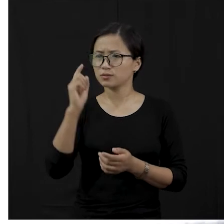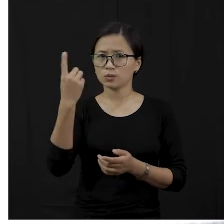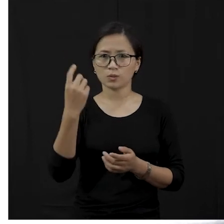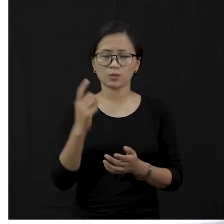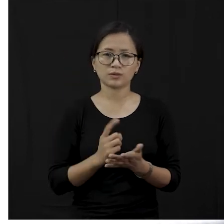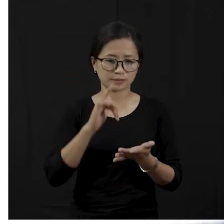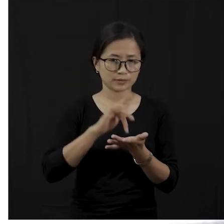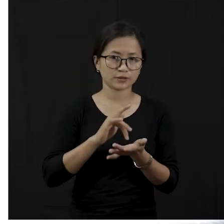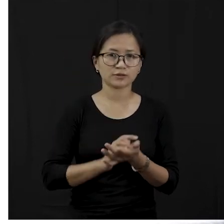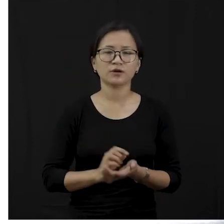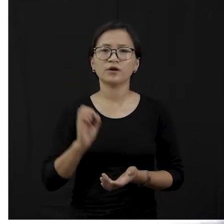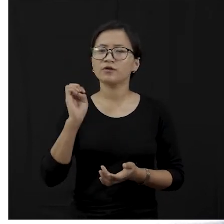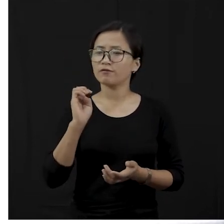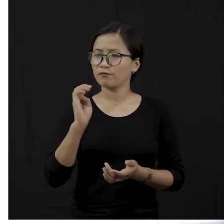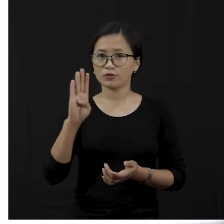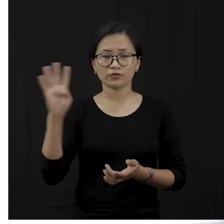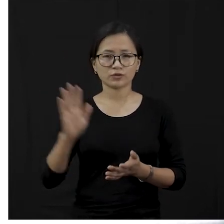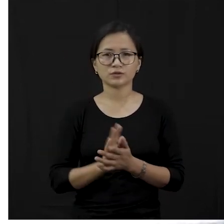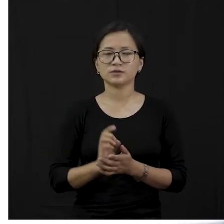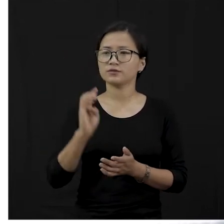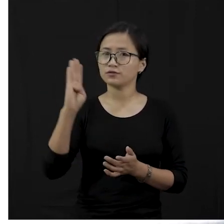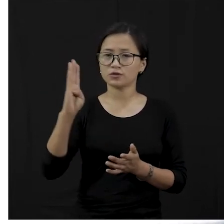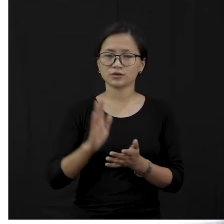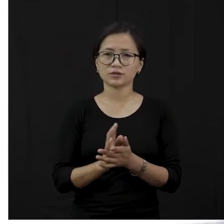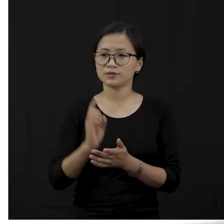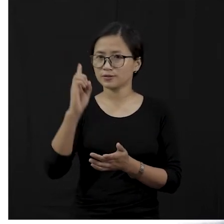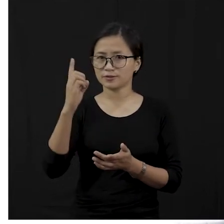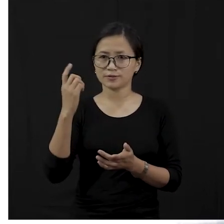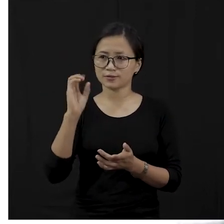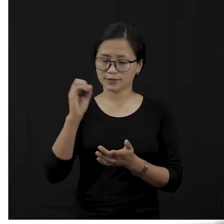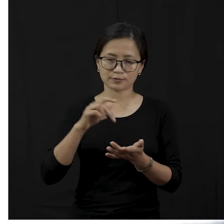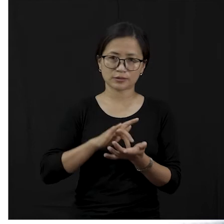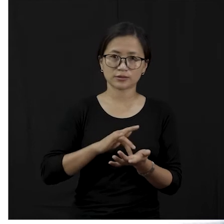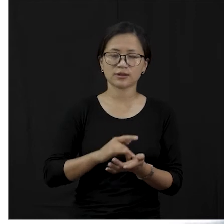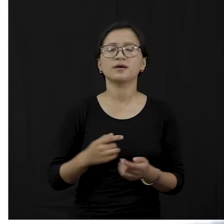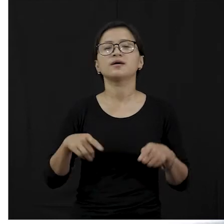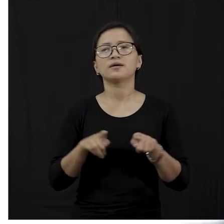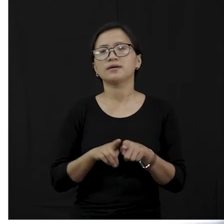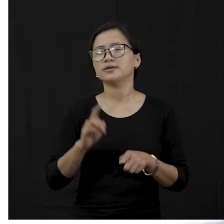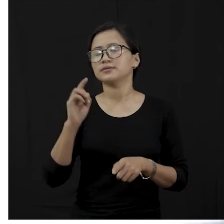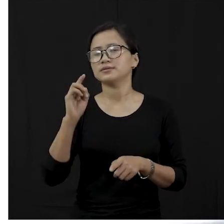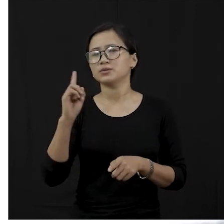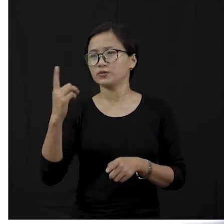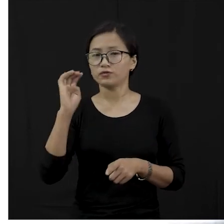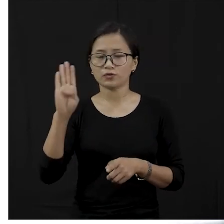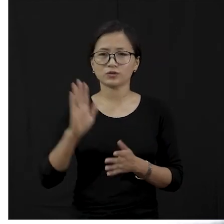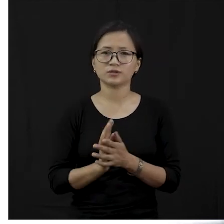in 44, 4 is in tens place and this 4 is in ones place.